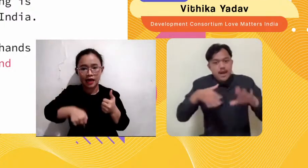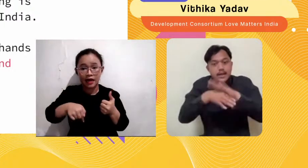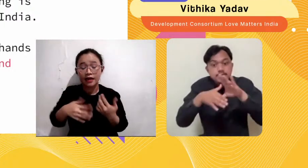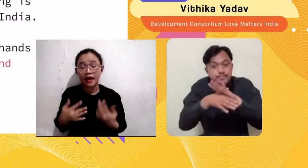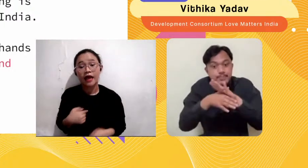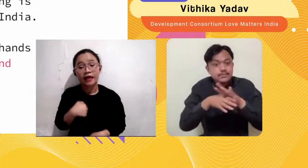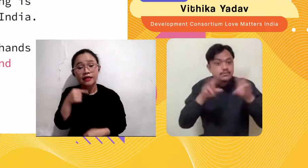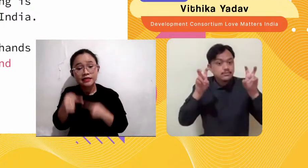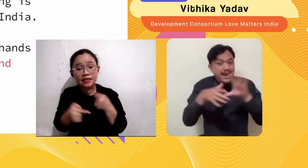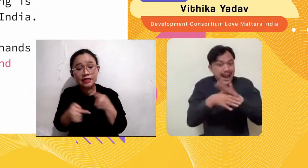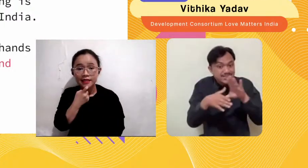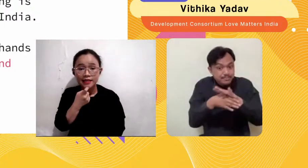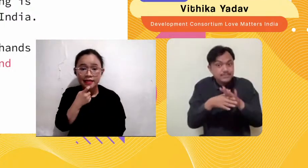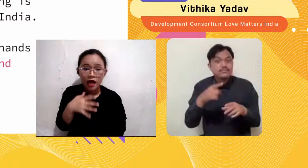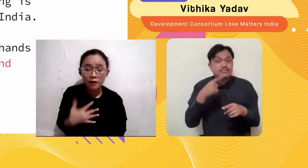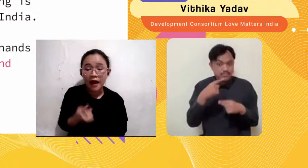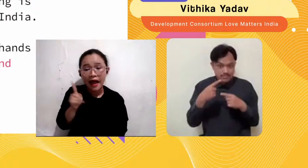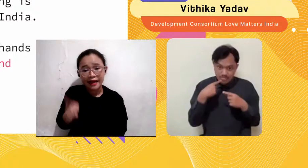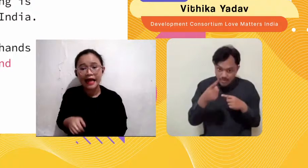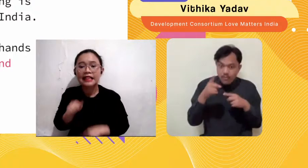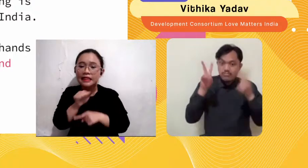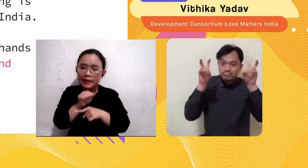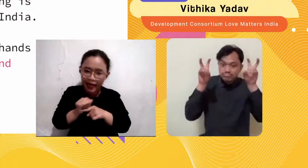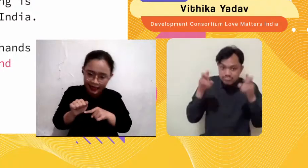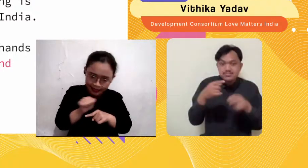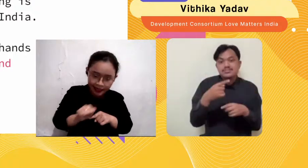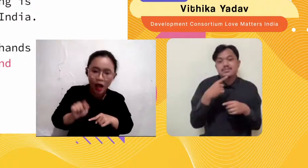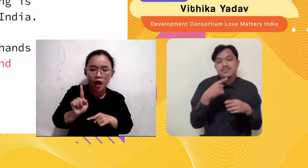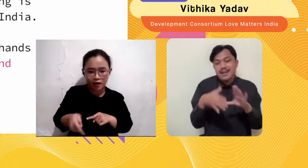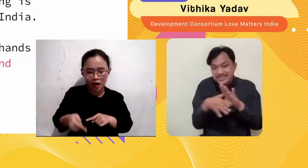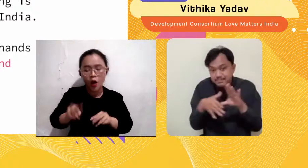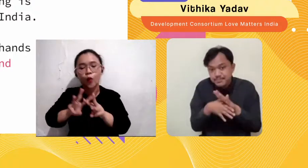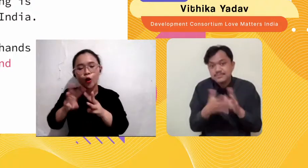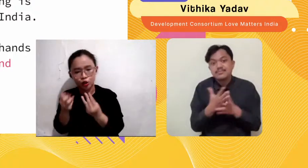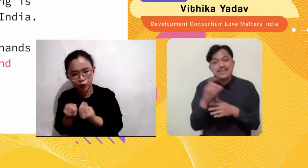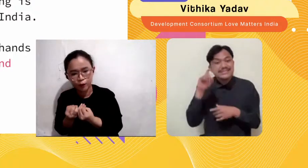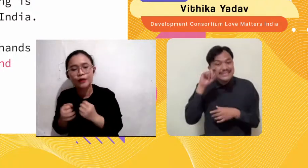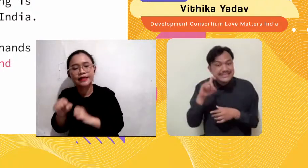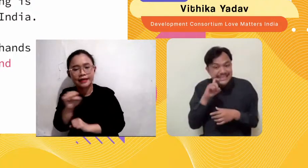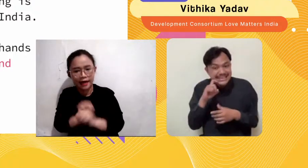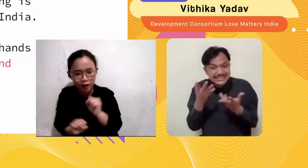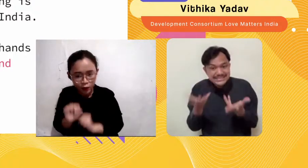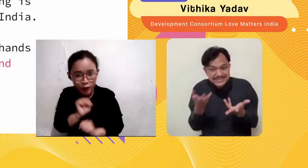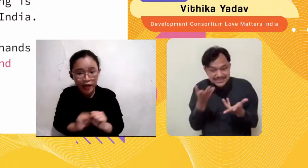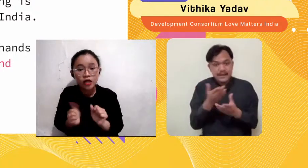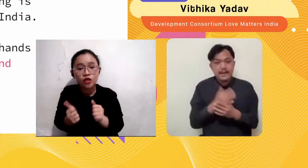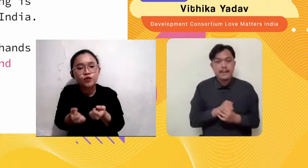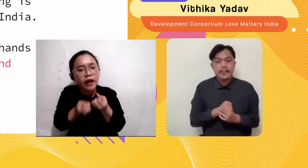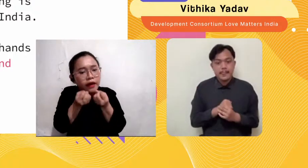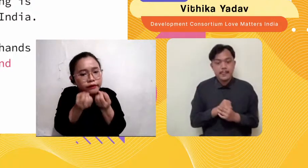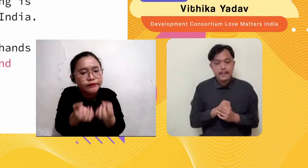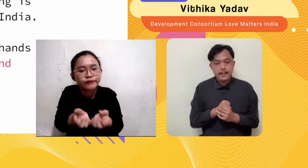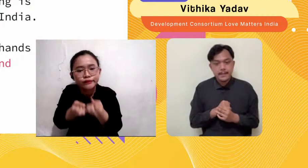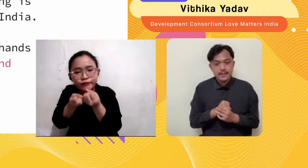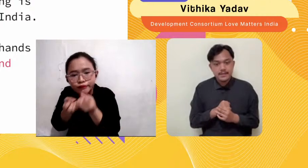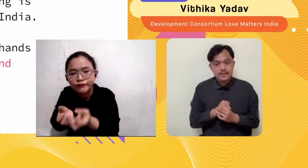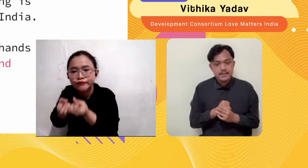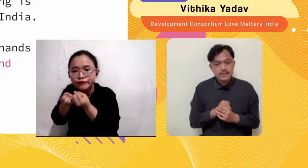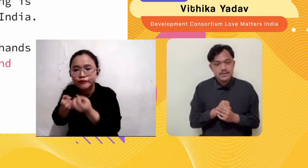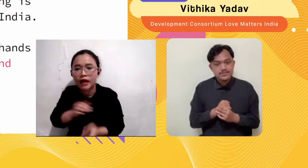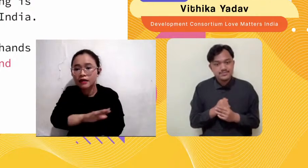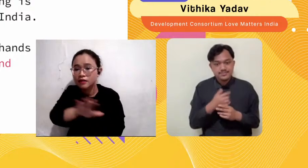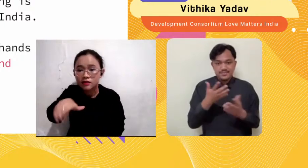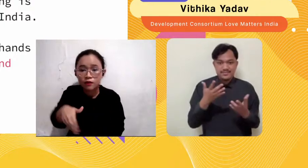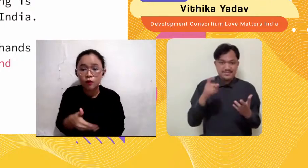ed trainings and workshops, and working on curriculums that speak to the audience, that also